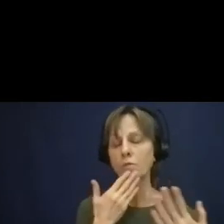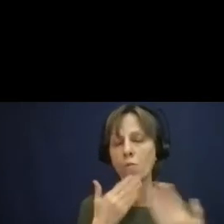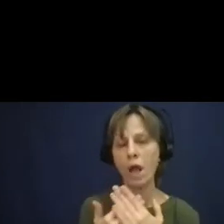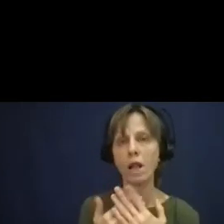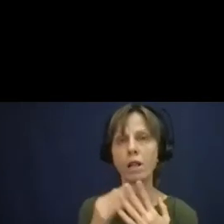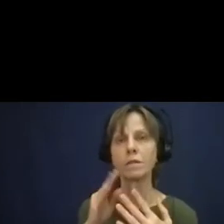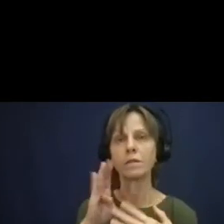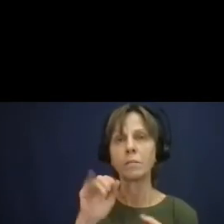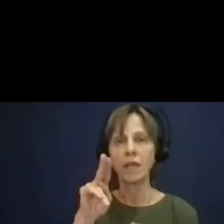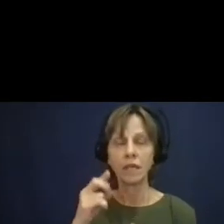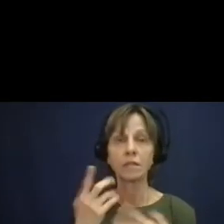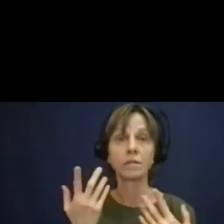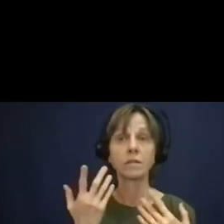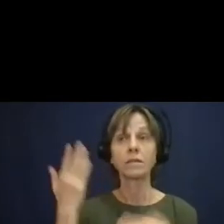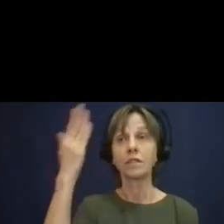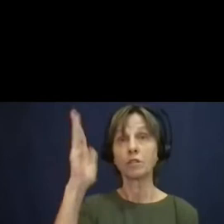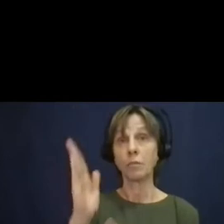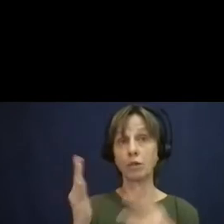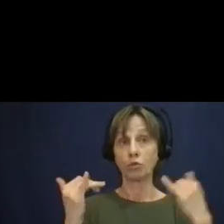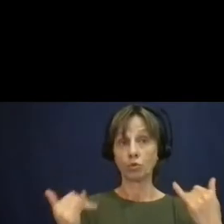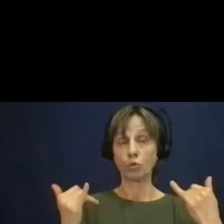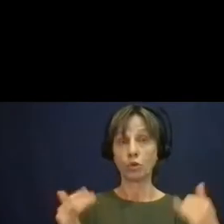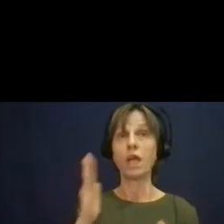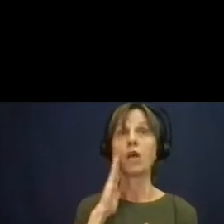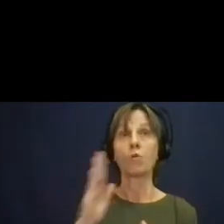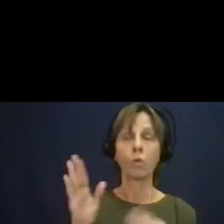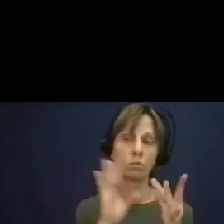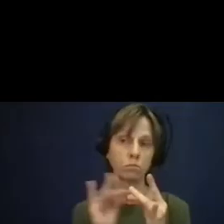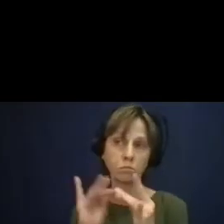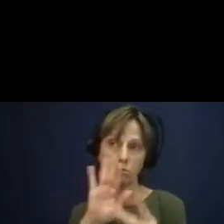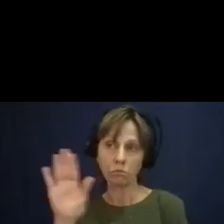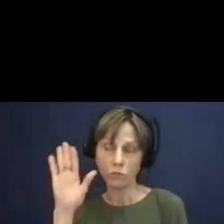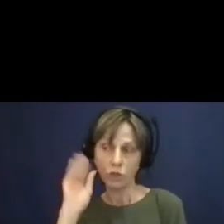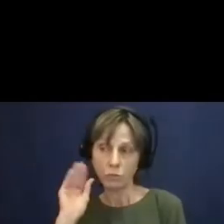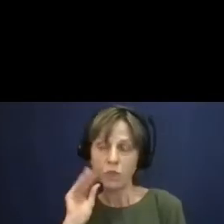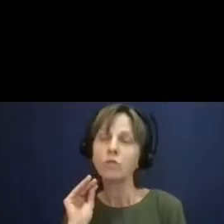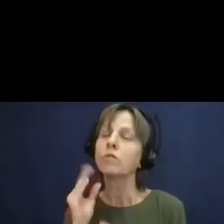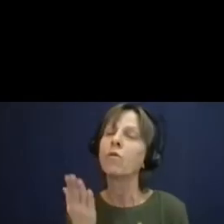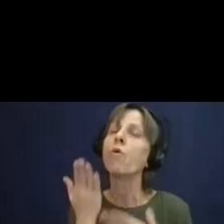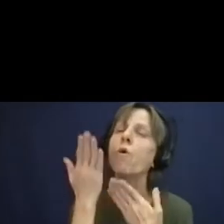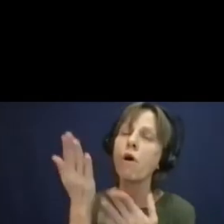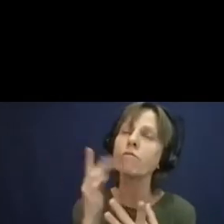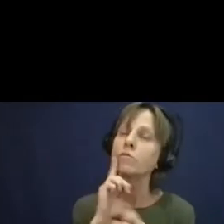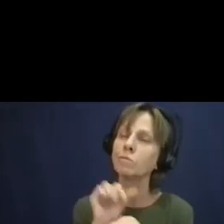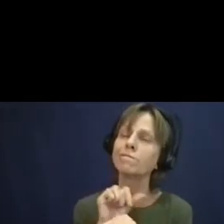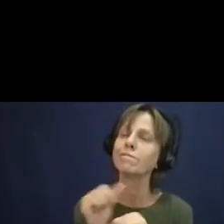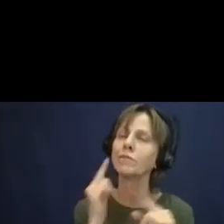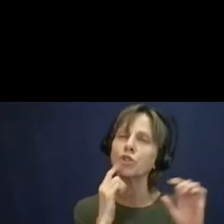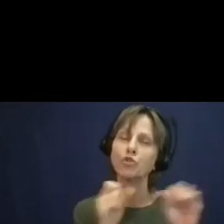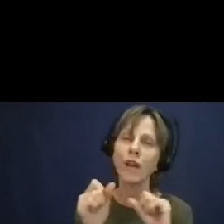The speakers we have here with you today will share their experience and offer practical strategies on how organizations